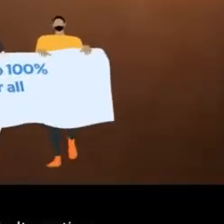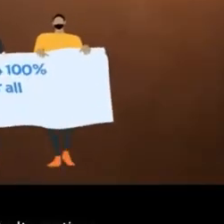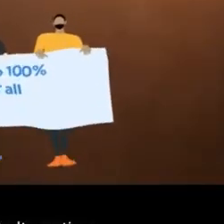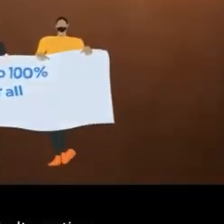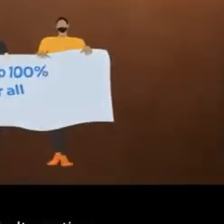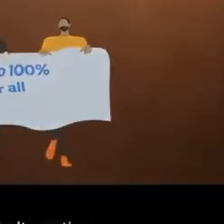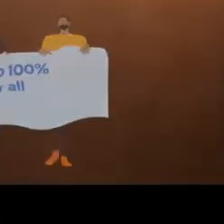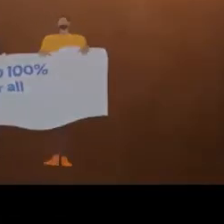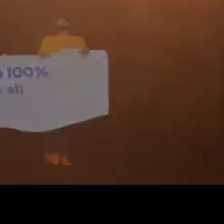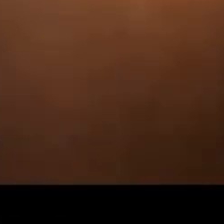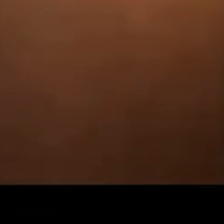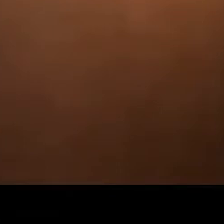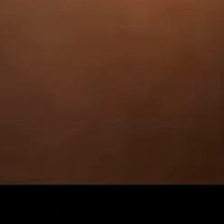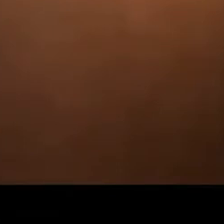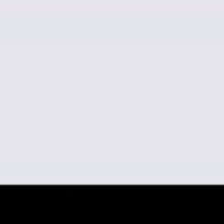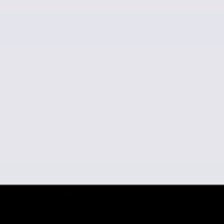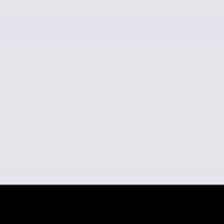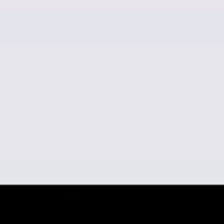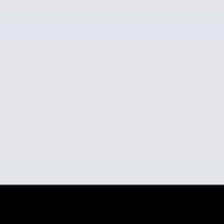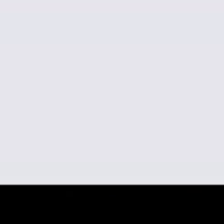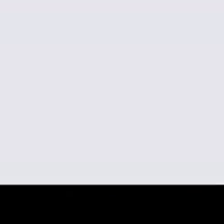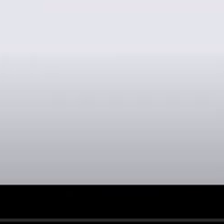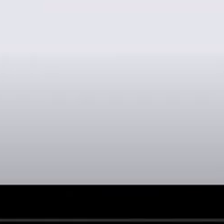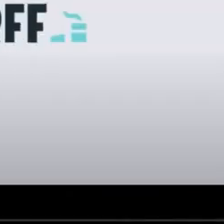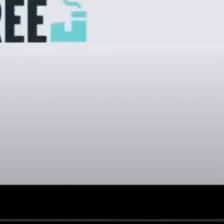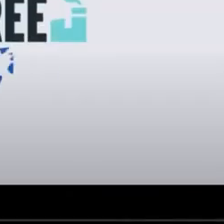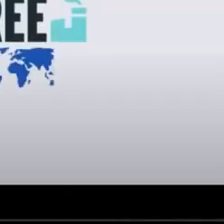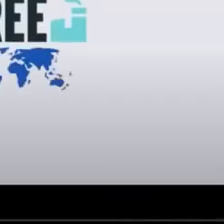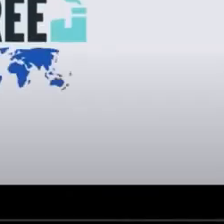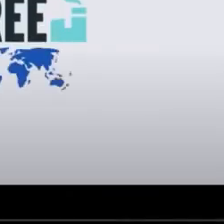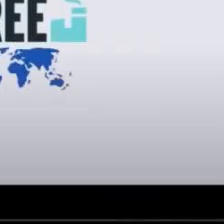community-controlled and just alternatives we want to see.